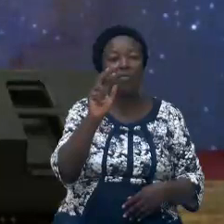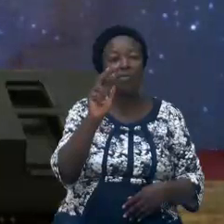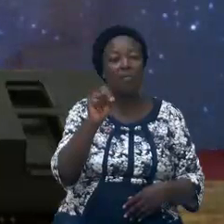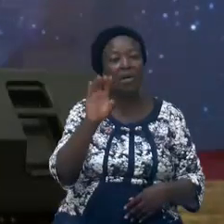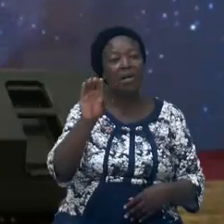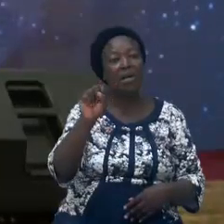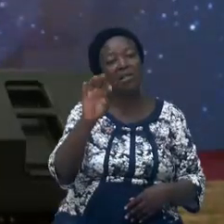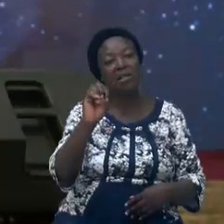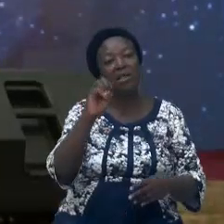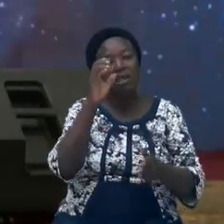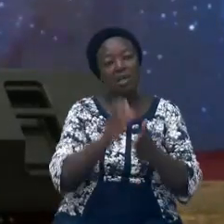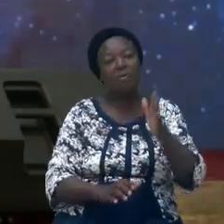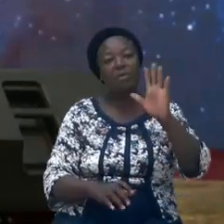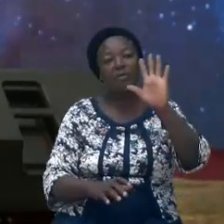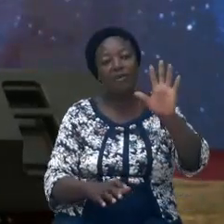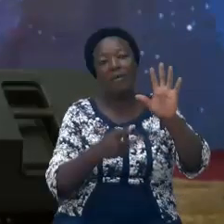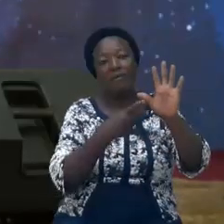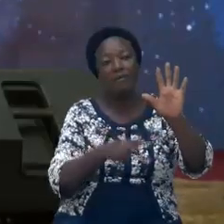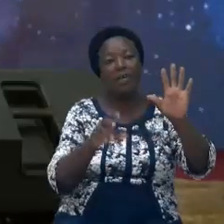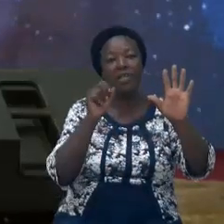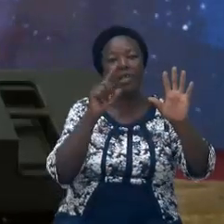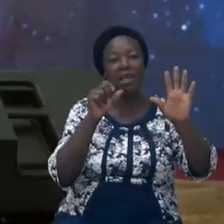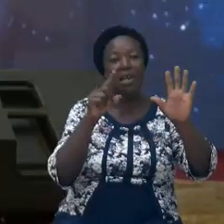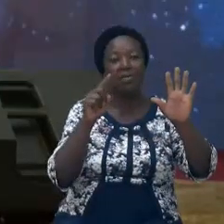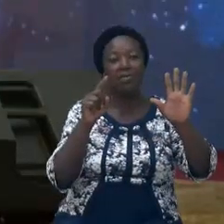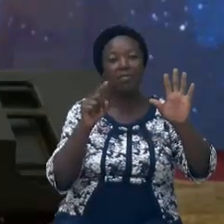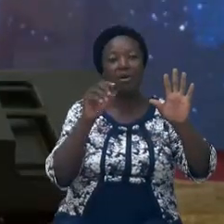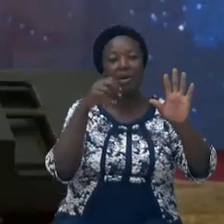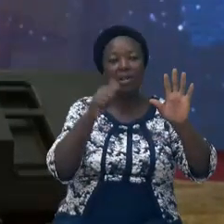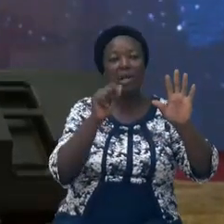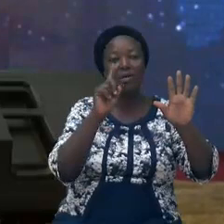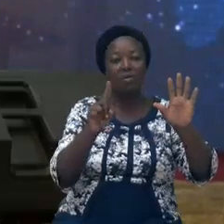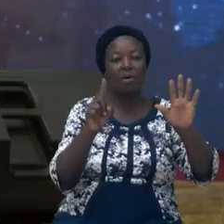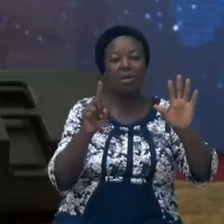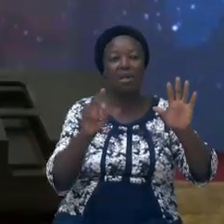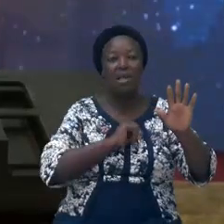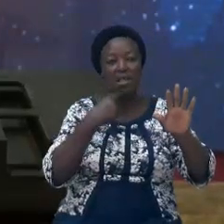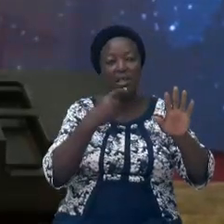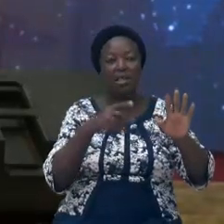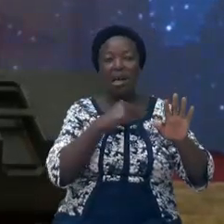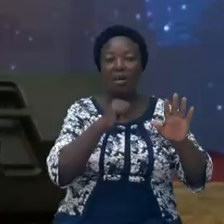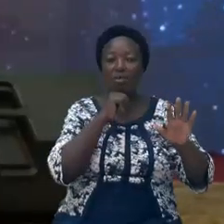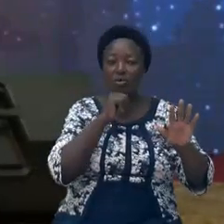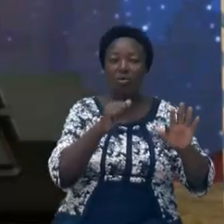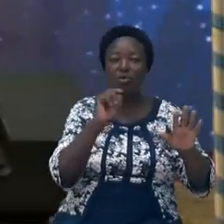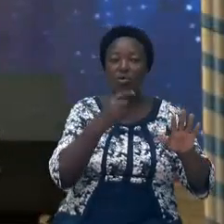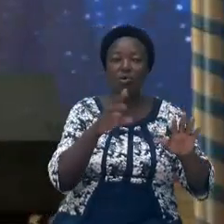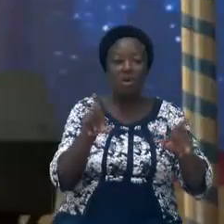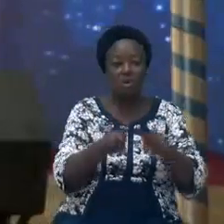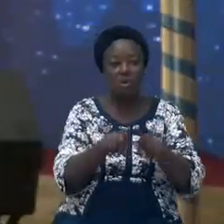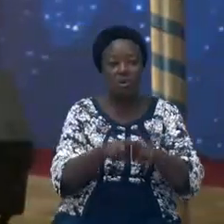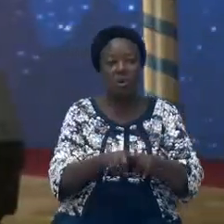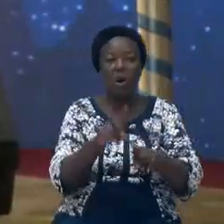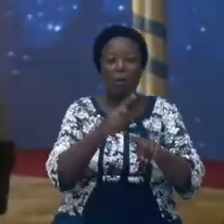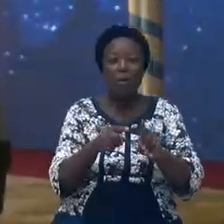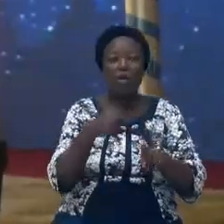5, I'm reading from verse 11. Romans chapter 5, verse 11. It says, and